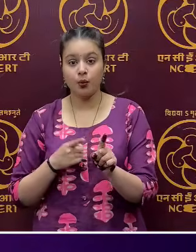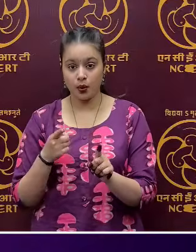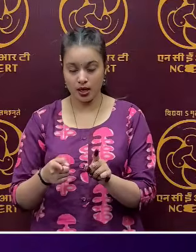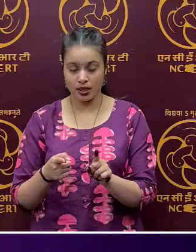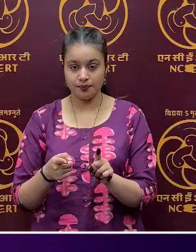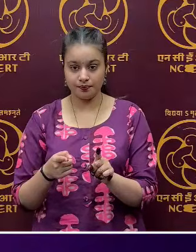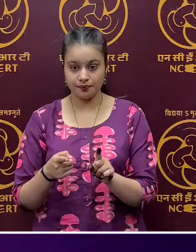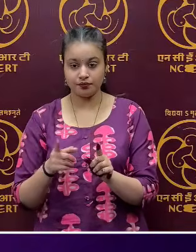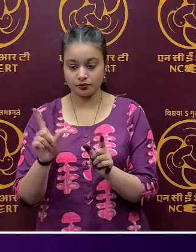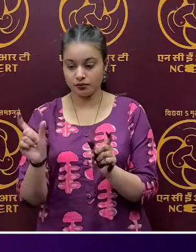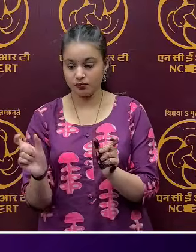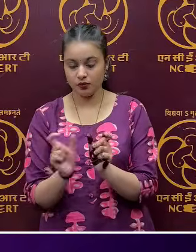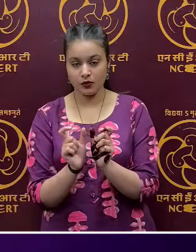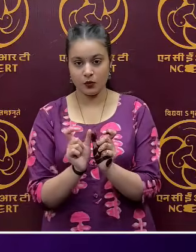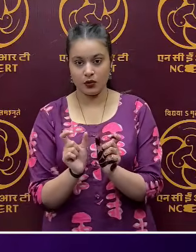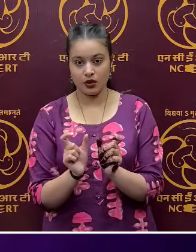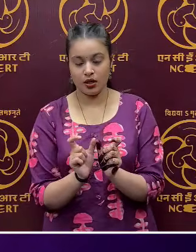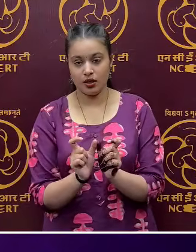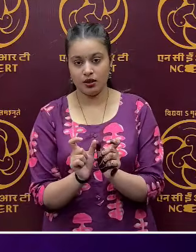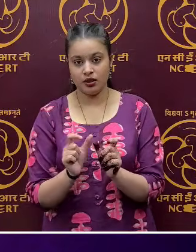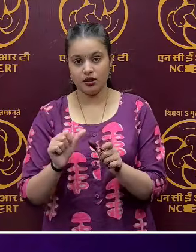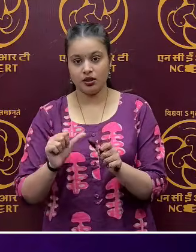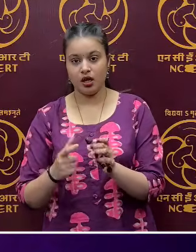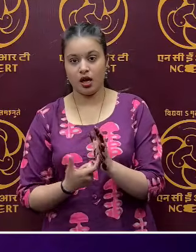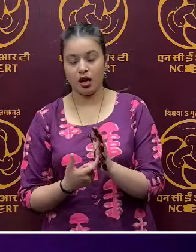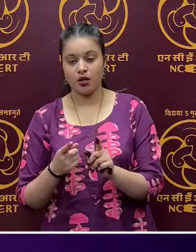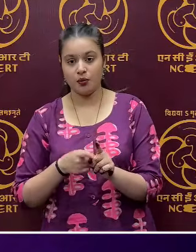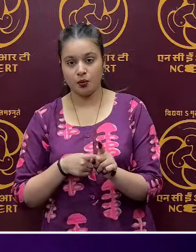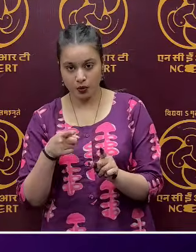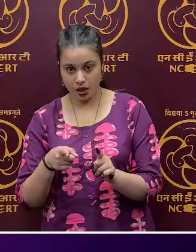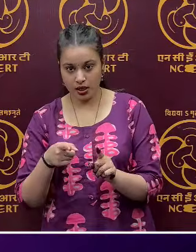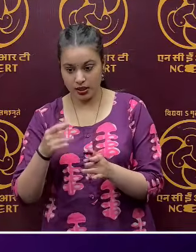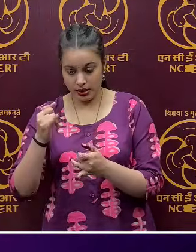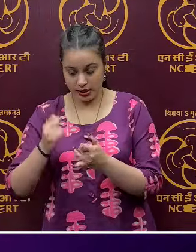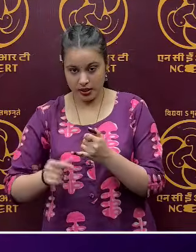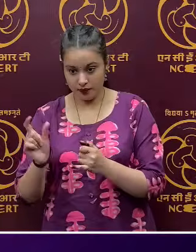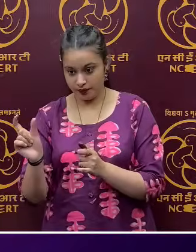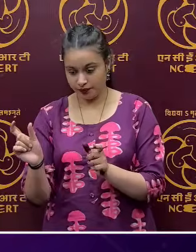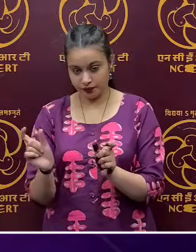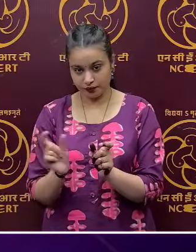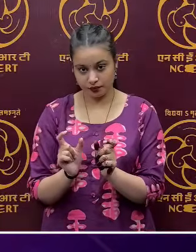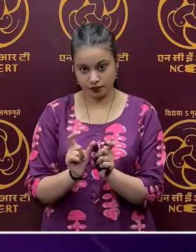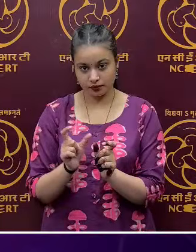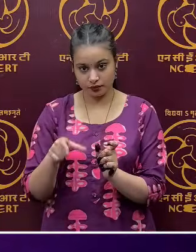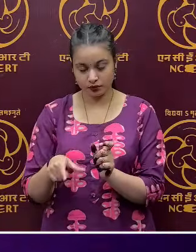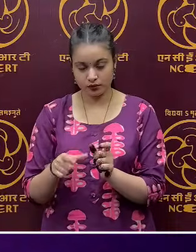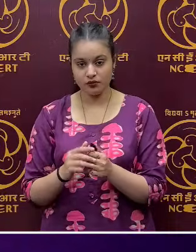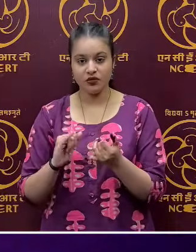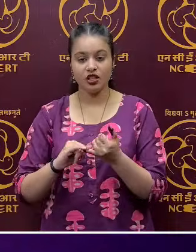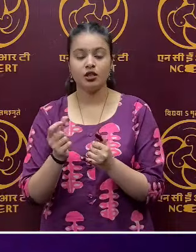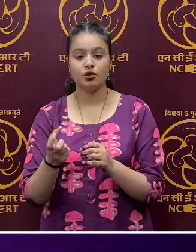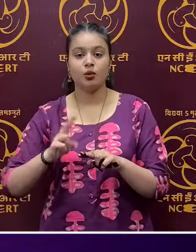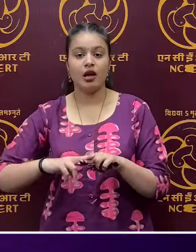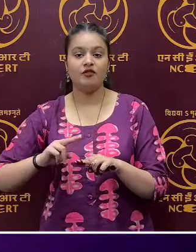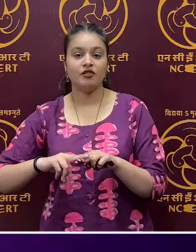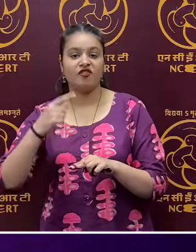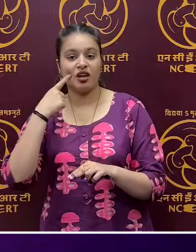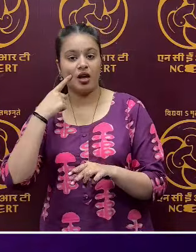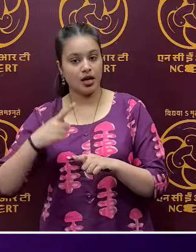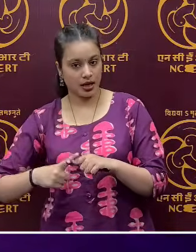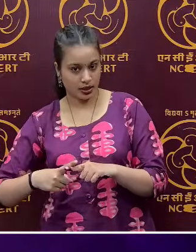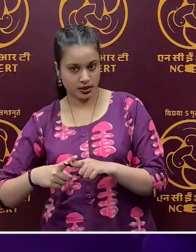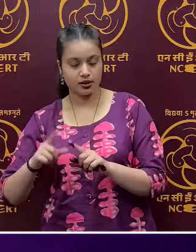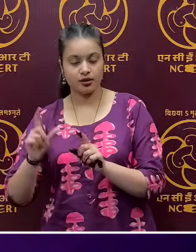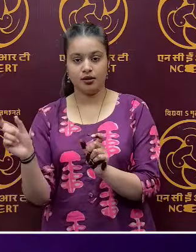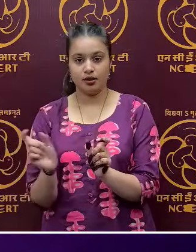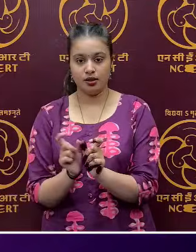suffix, this little element coming at the end of words is called a suffix, and which,